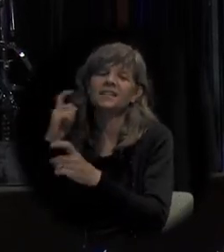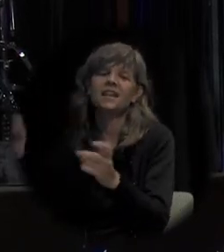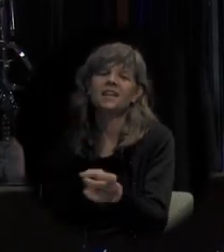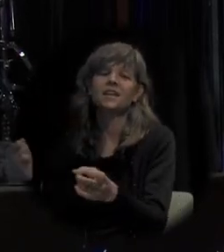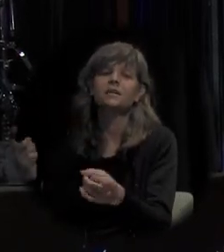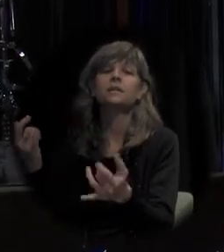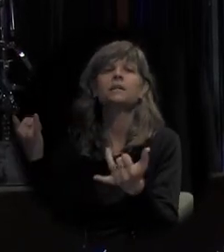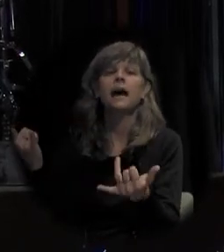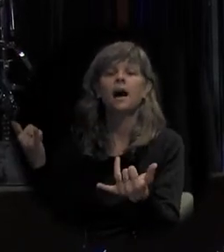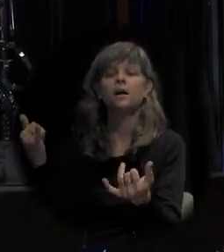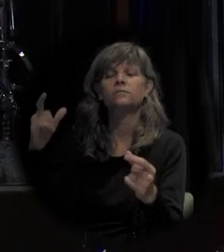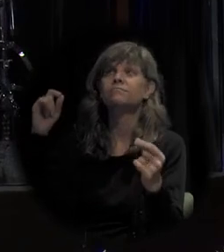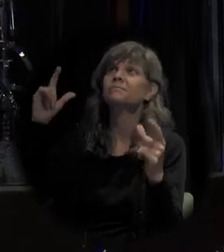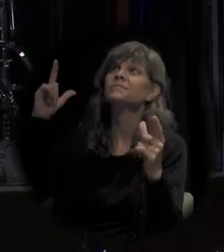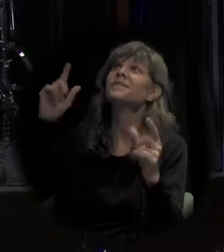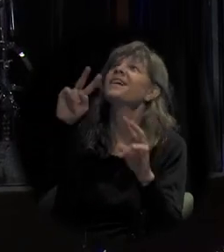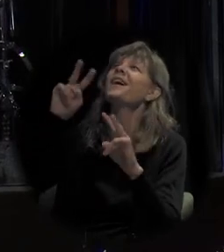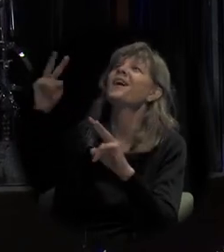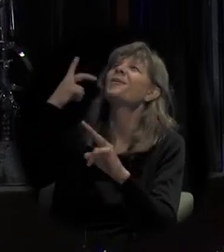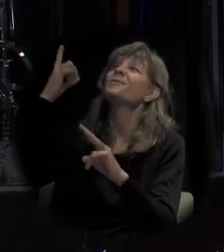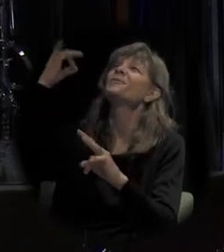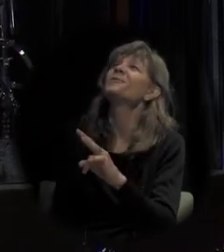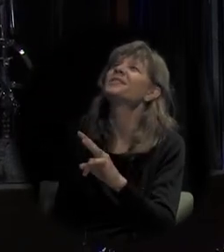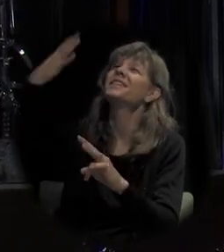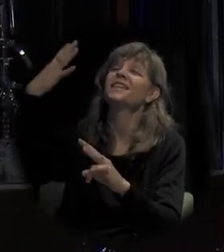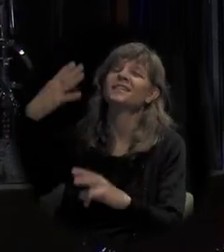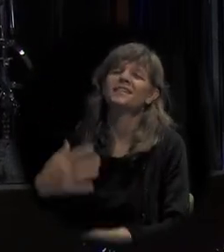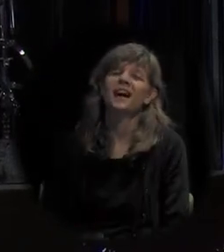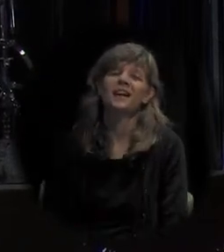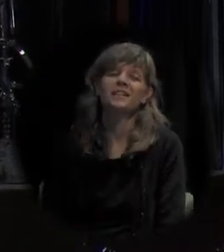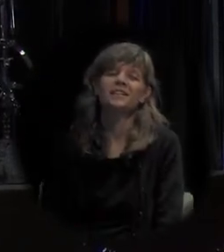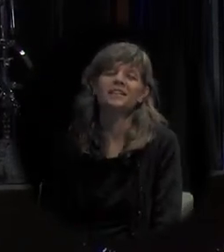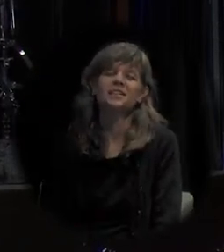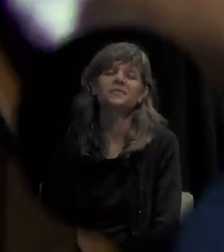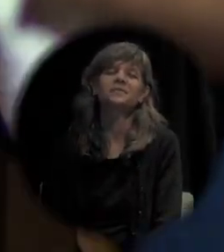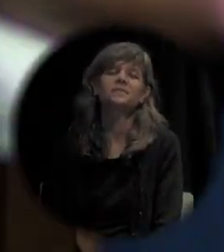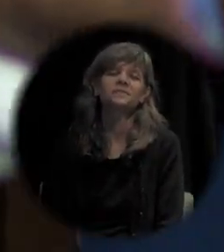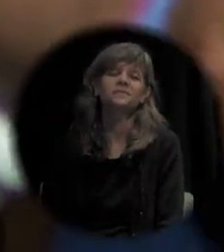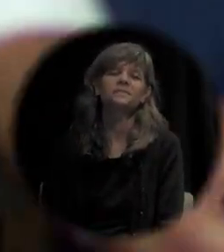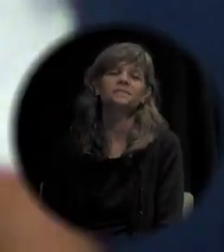in sin, but I woke up to see the